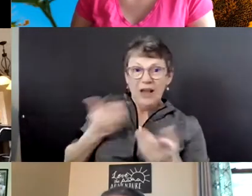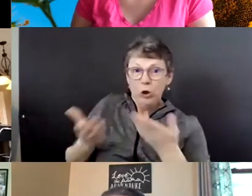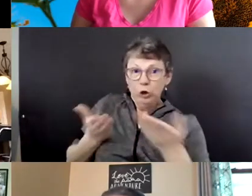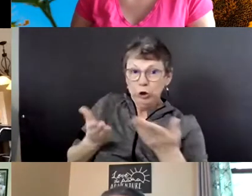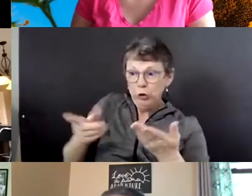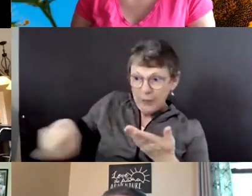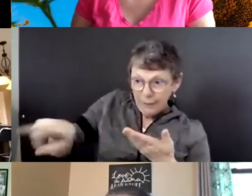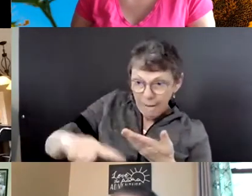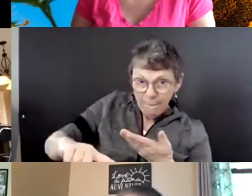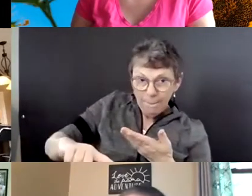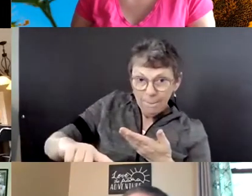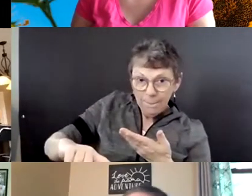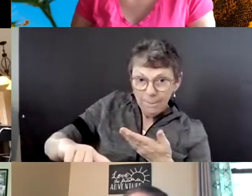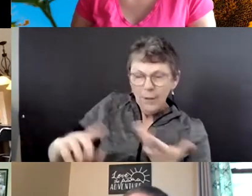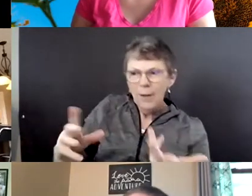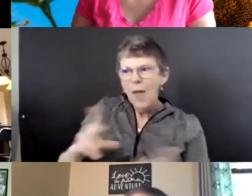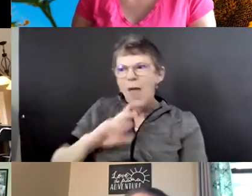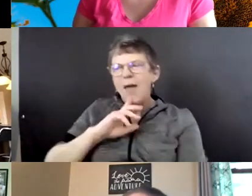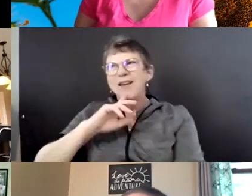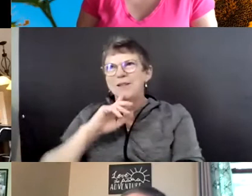a complicated,